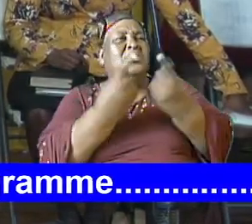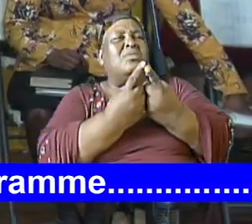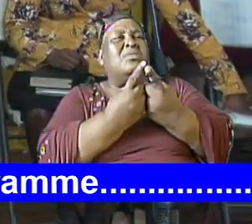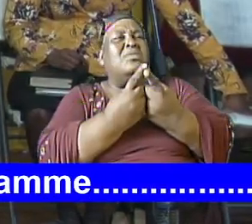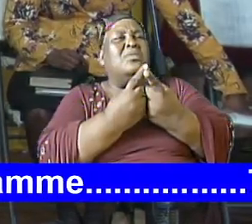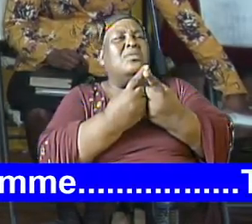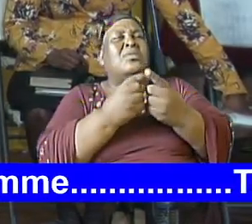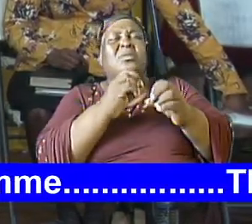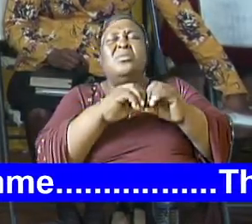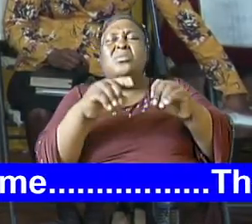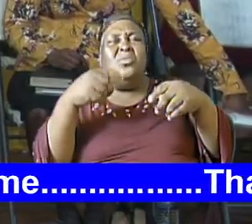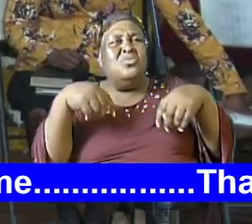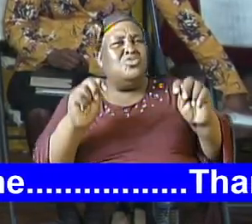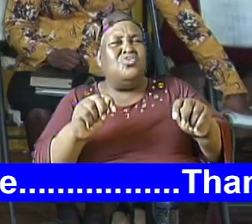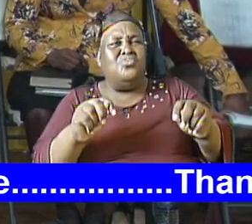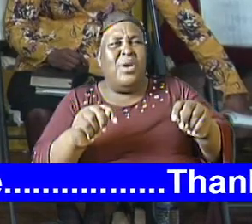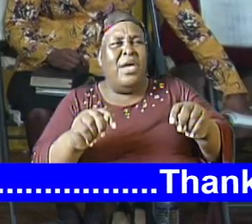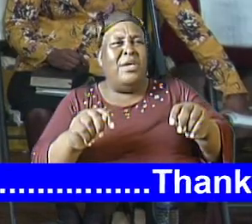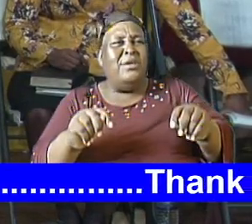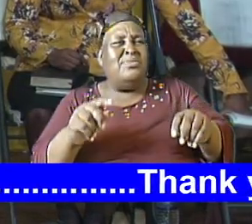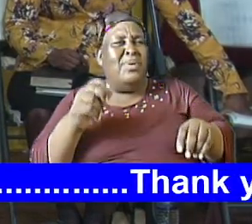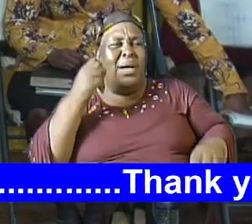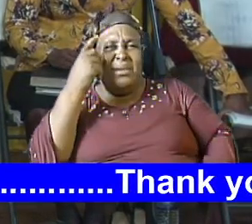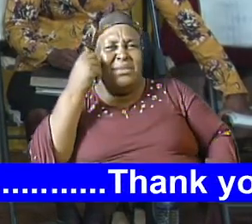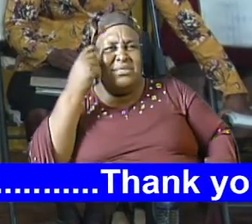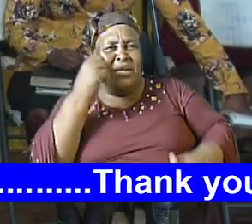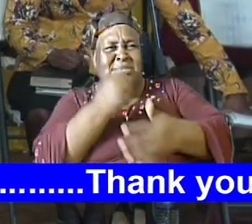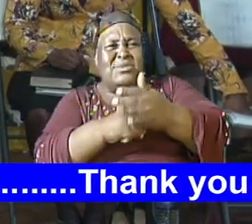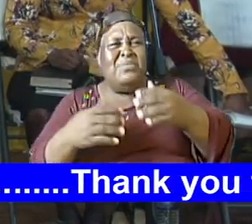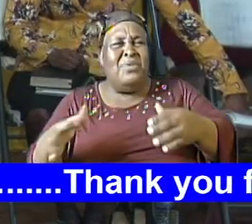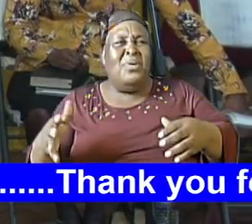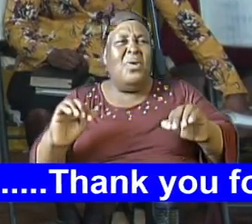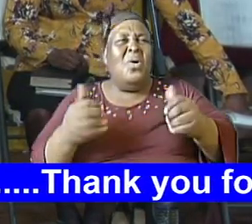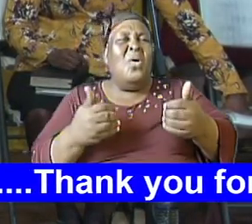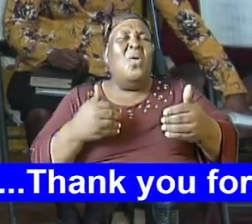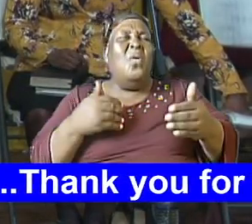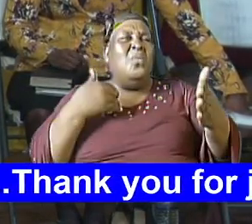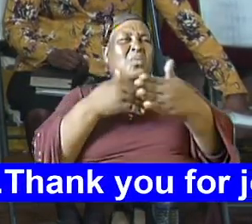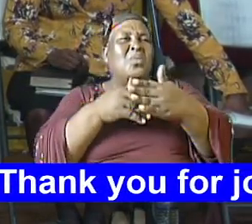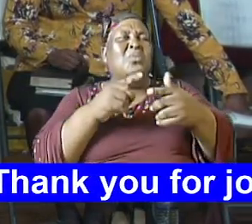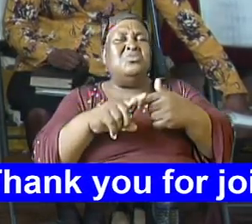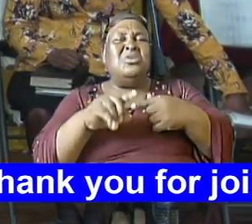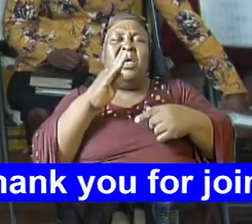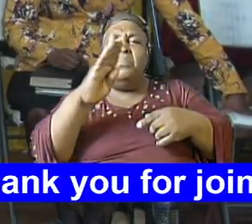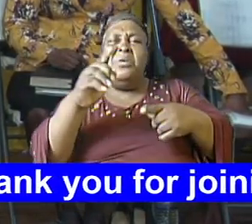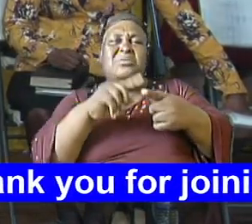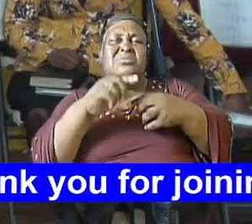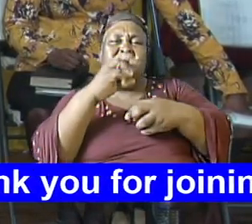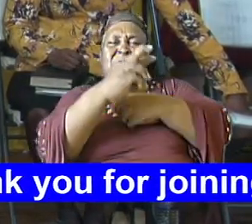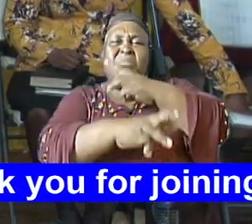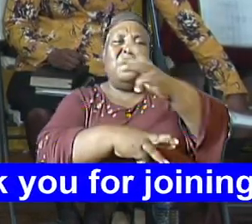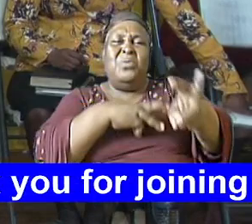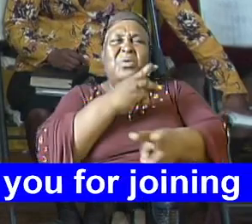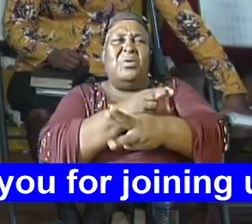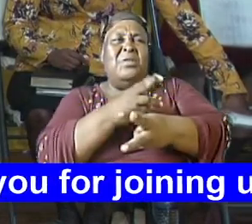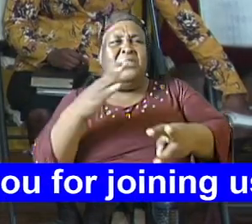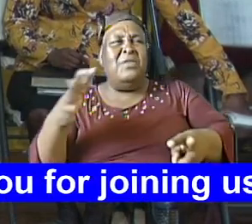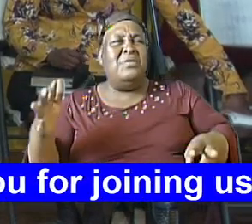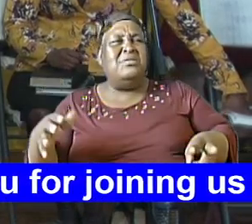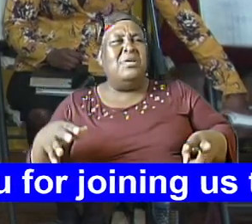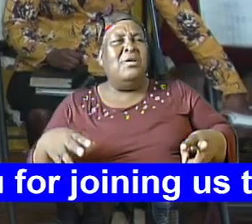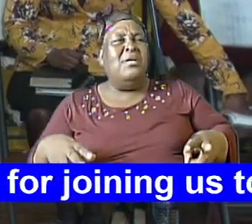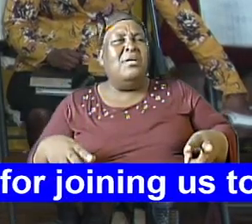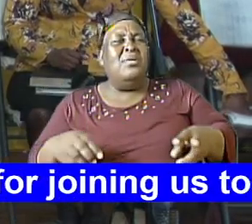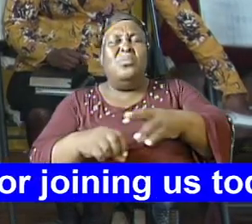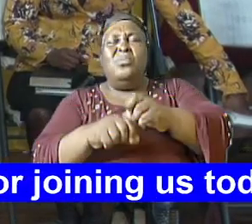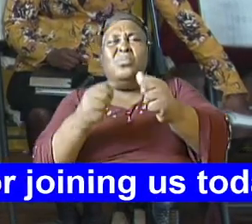try to figure out something just because you want to see how close you can be to the world without getting